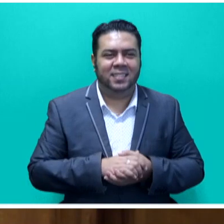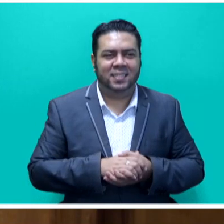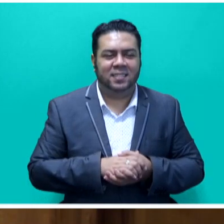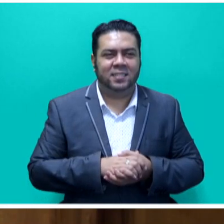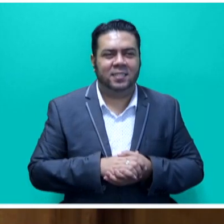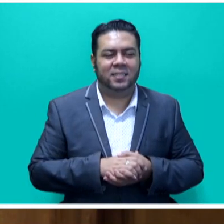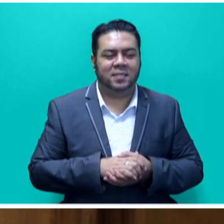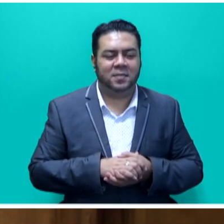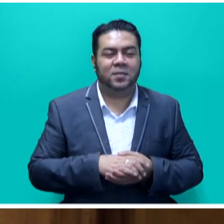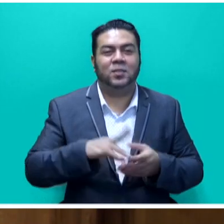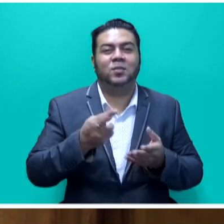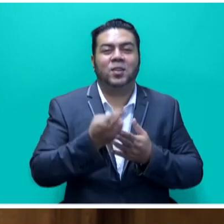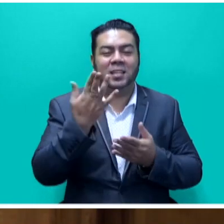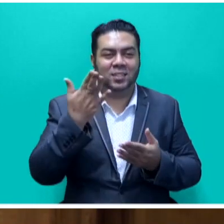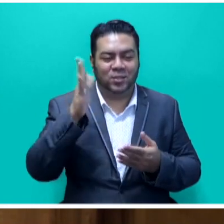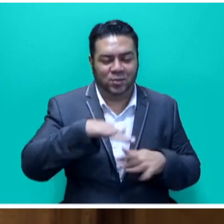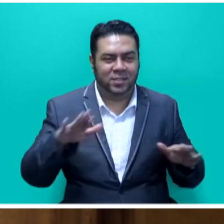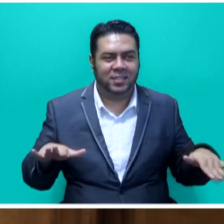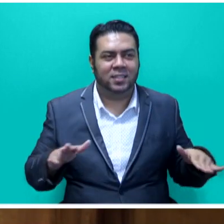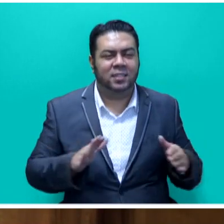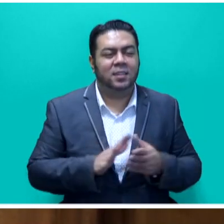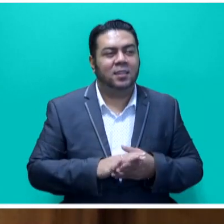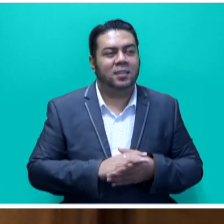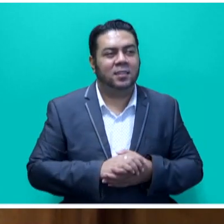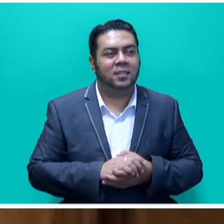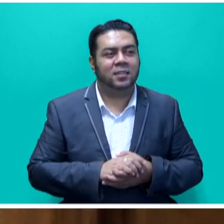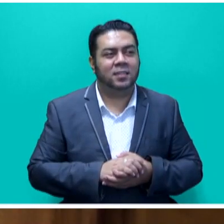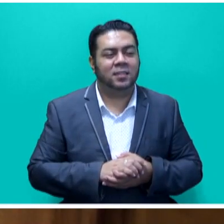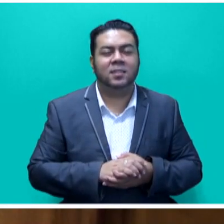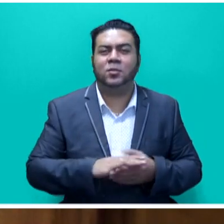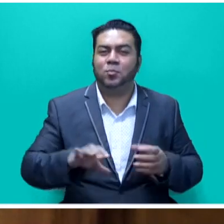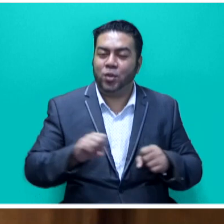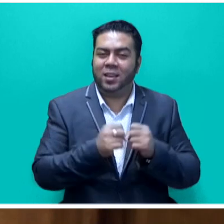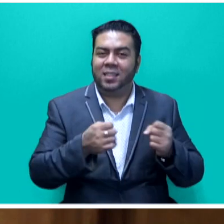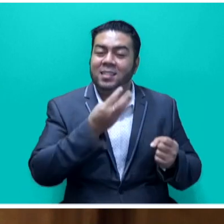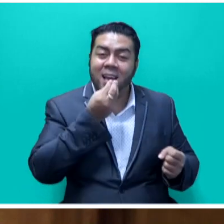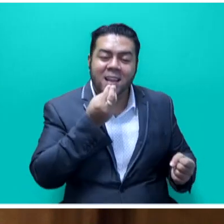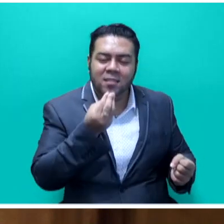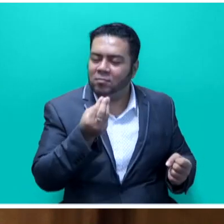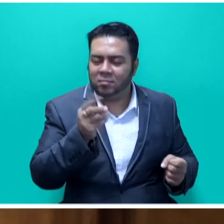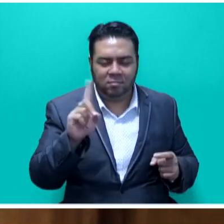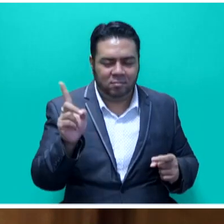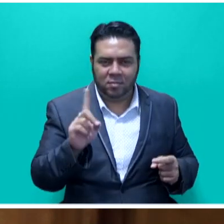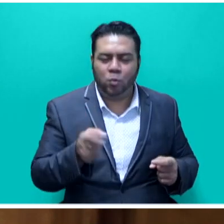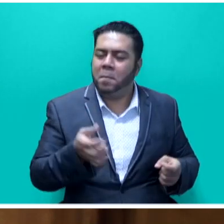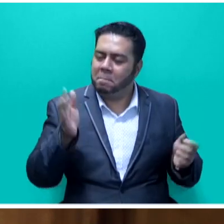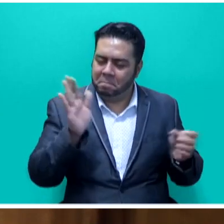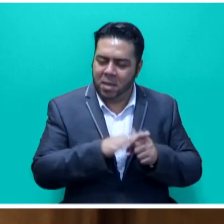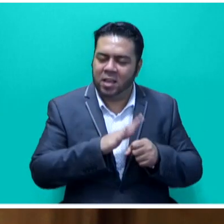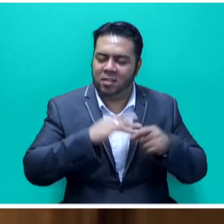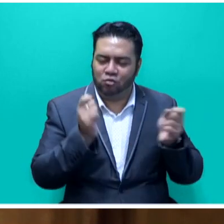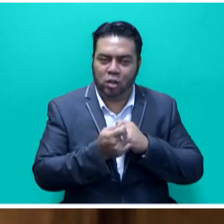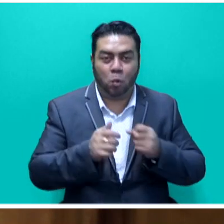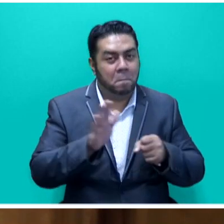raise children with good values, to stop blaming the victims, to break the silence, we will make the change. We will make this country a